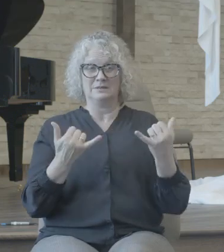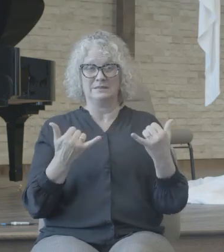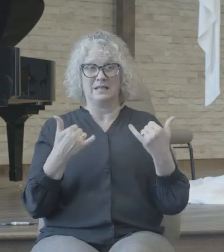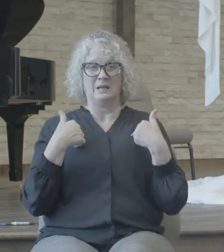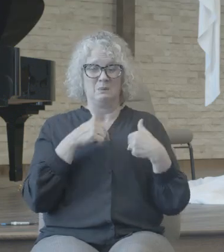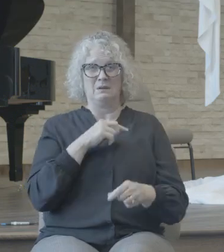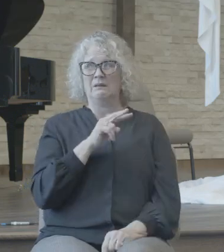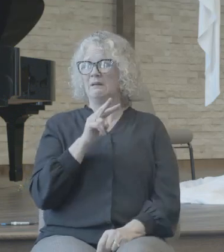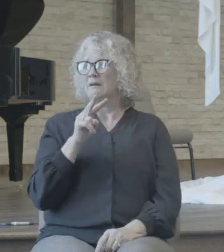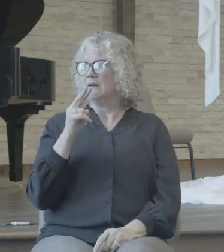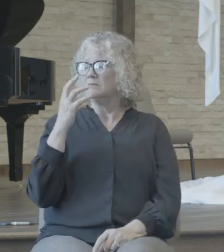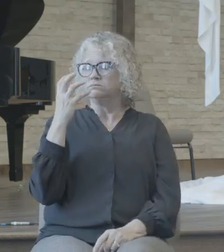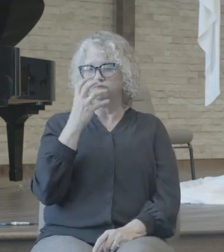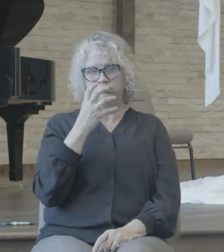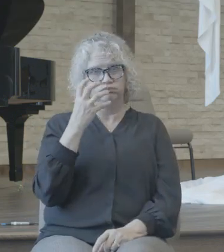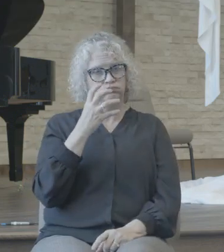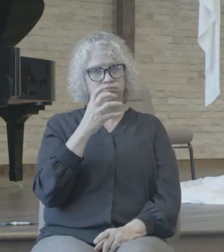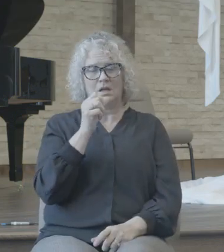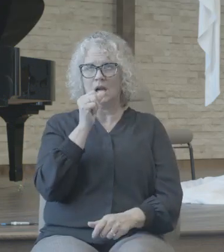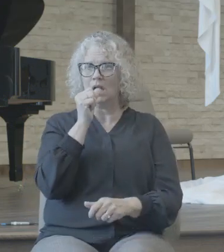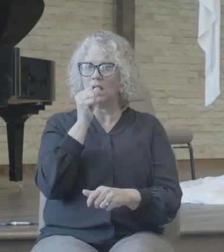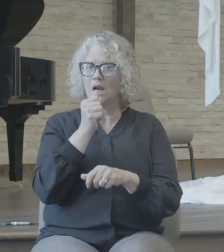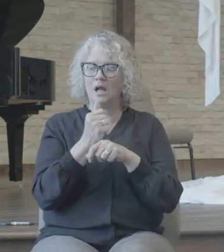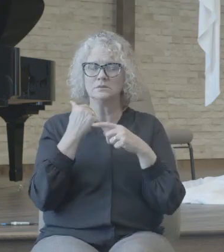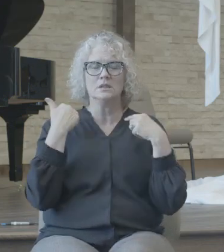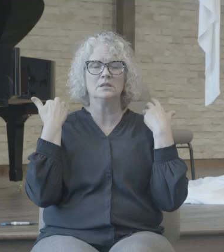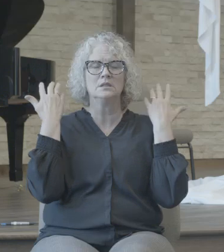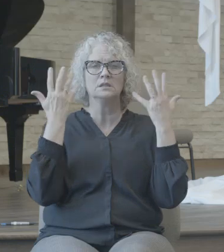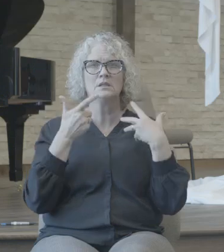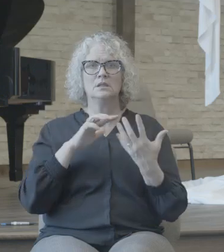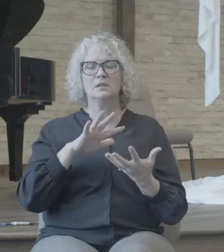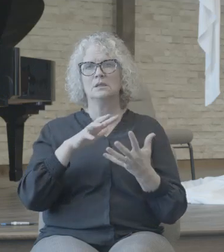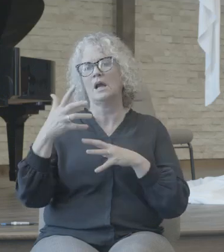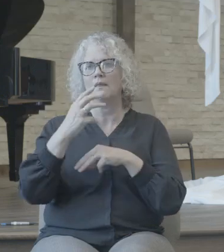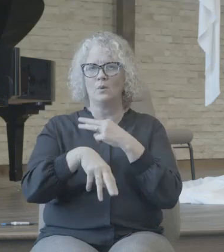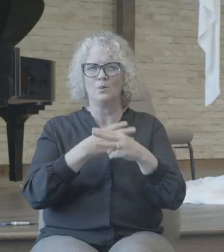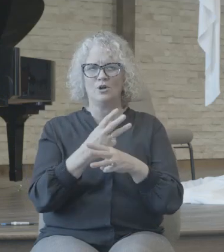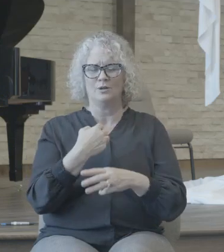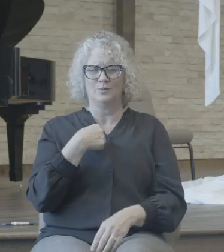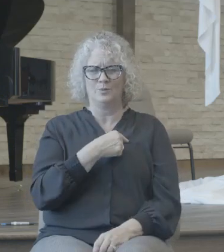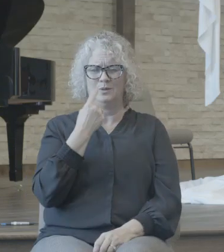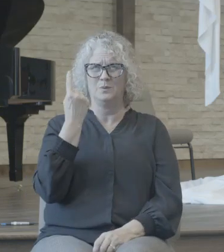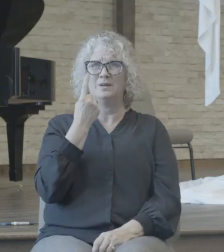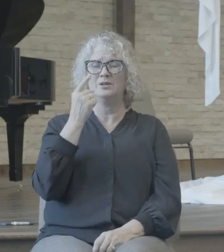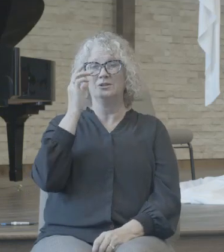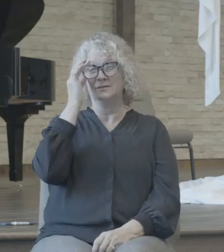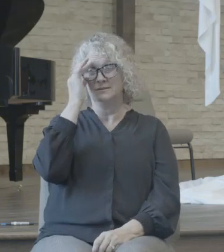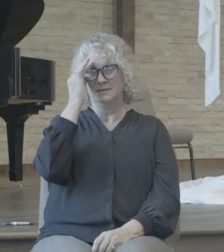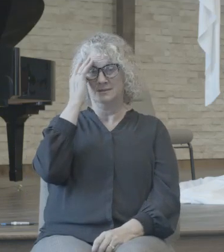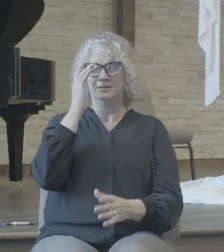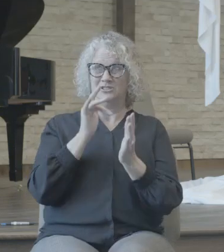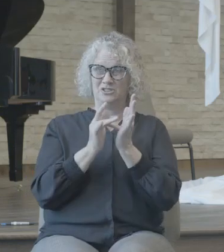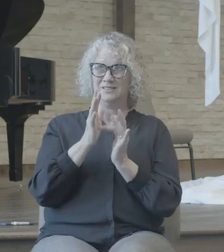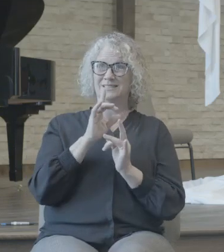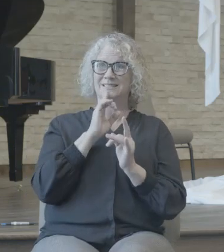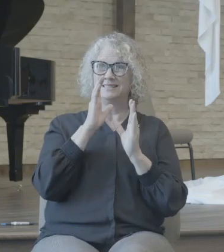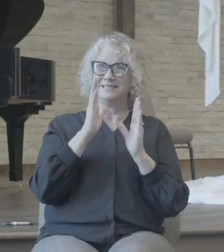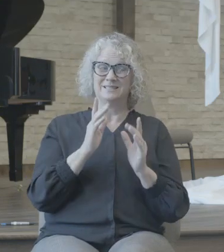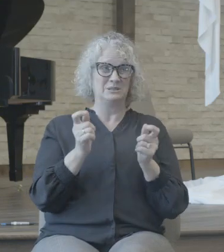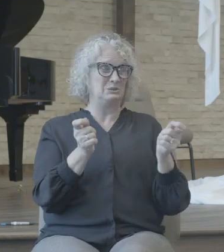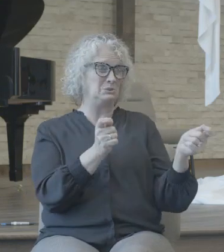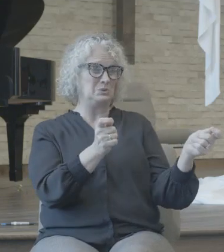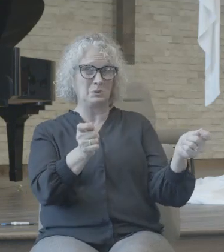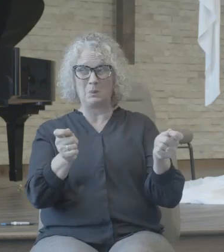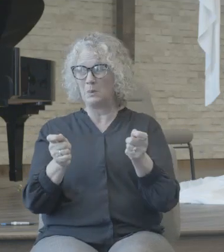nuts. It's chaos in this world. And we wonder if Jesus really is in control of all things. And the